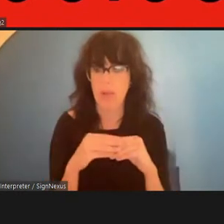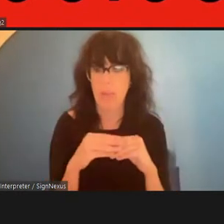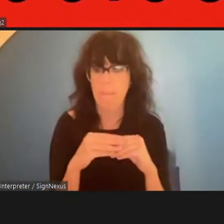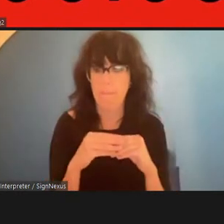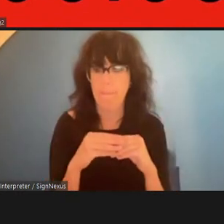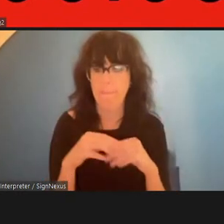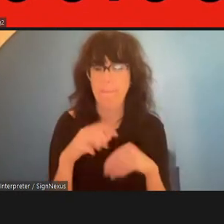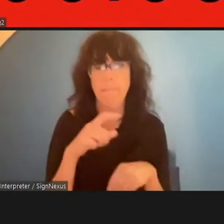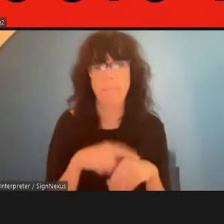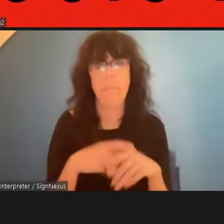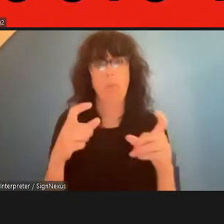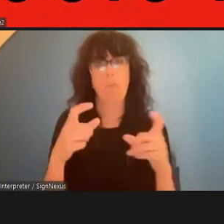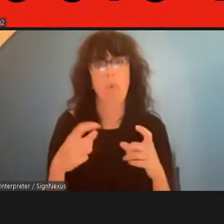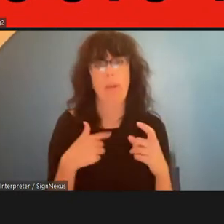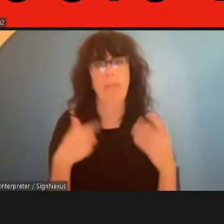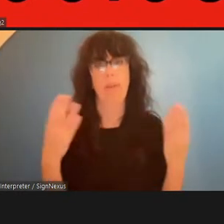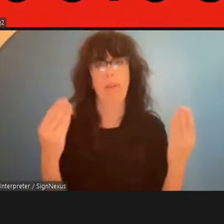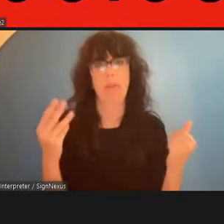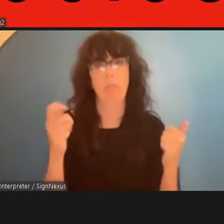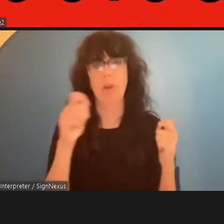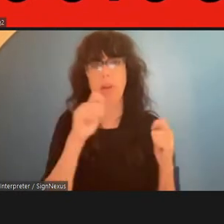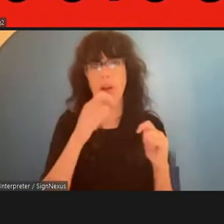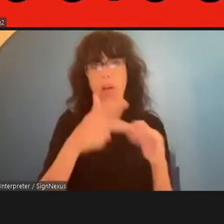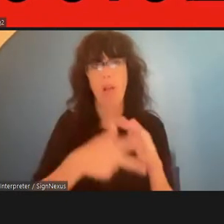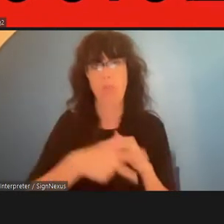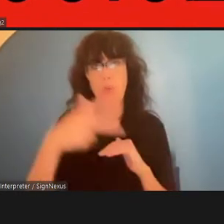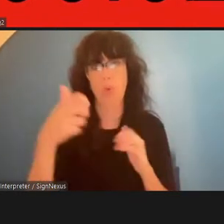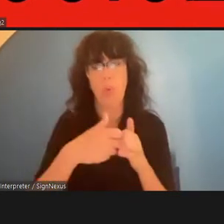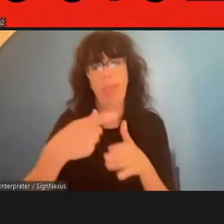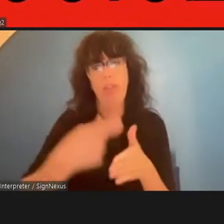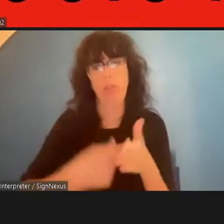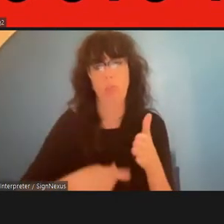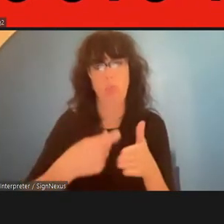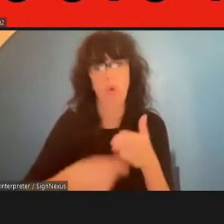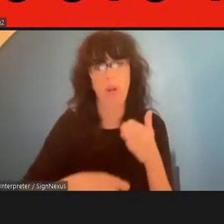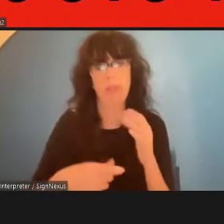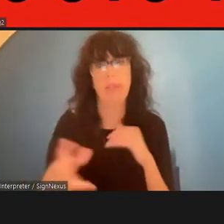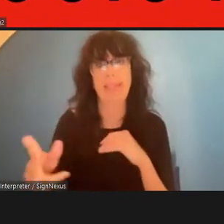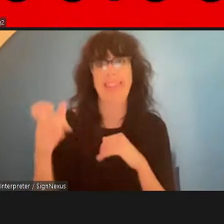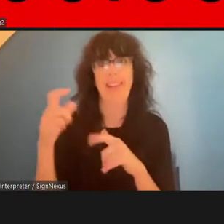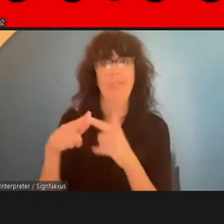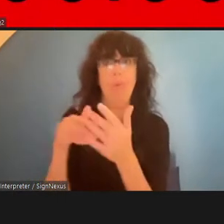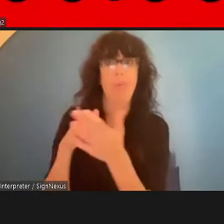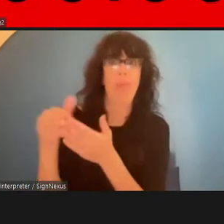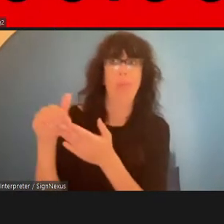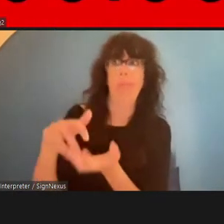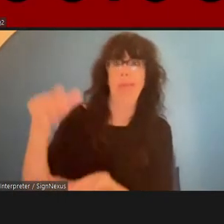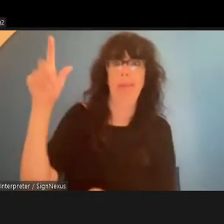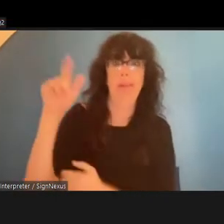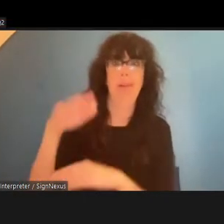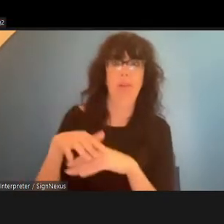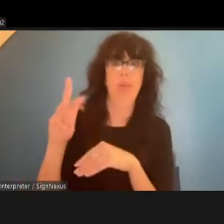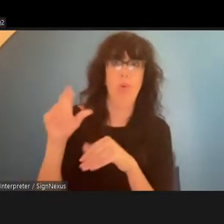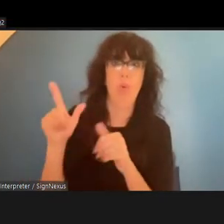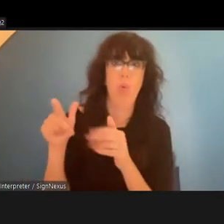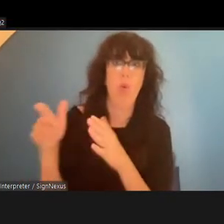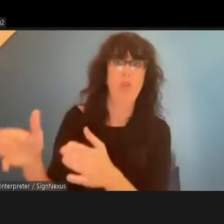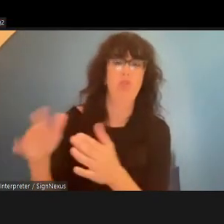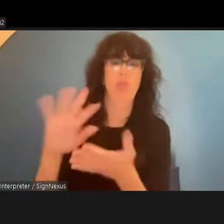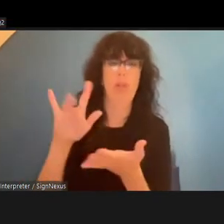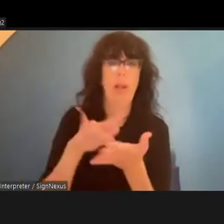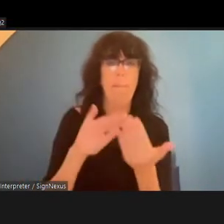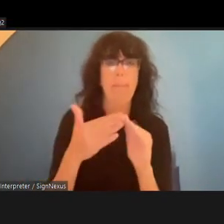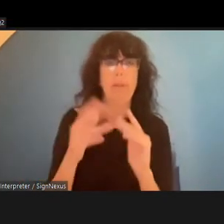give us the money not to start with this congestion price take from the billionaires who are in the wall street and meet some people with your